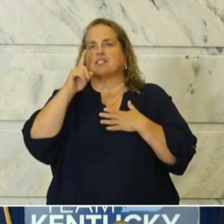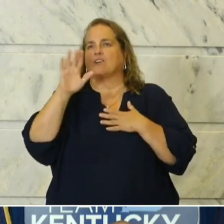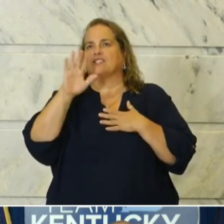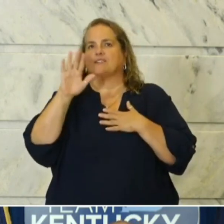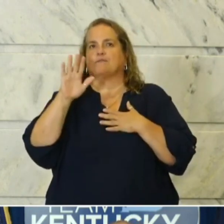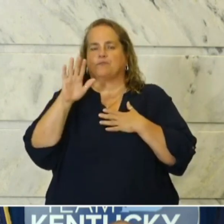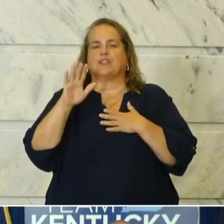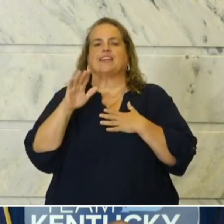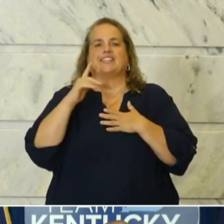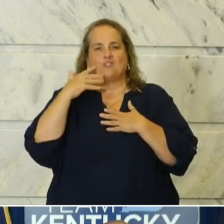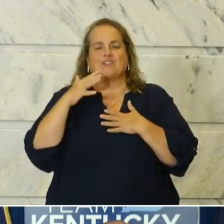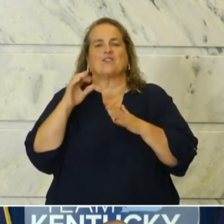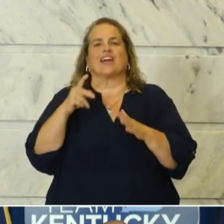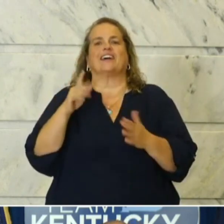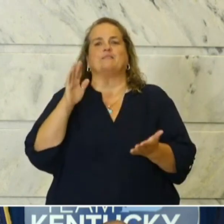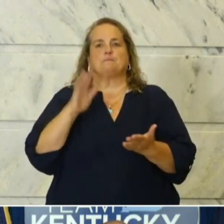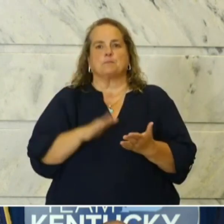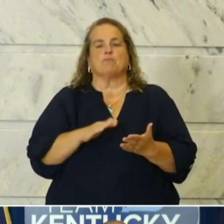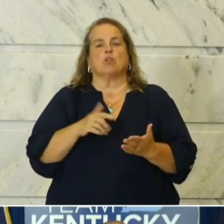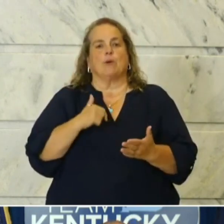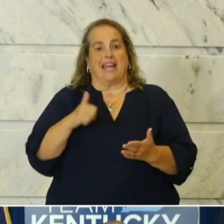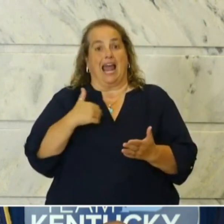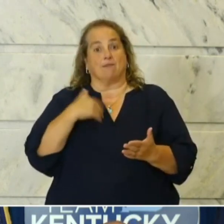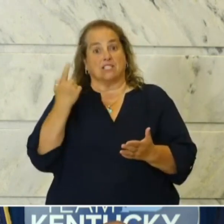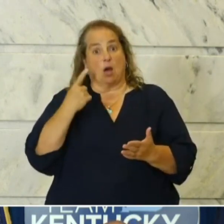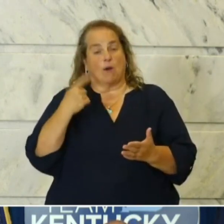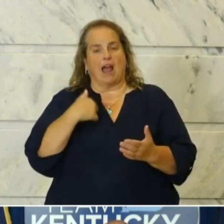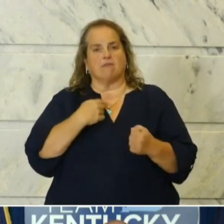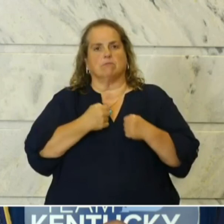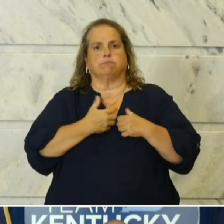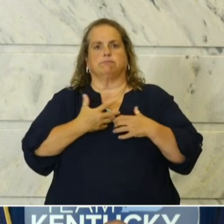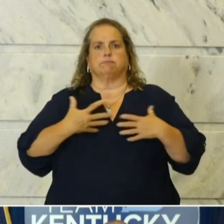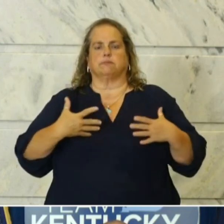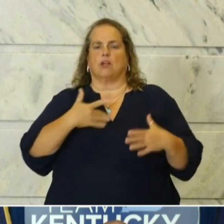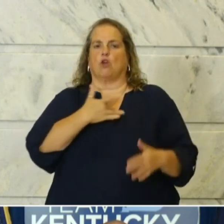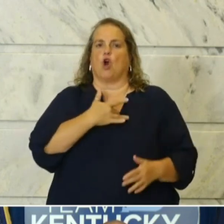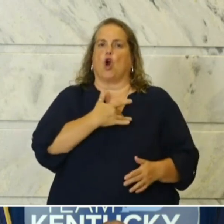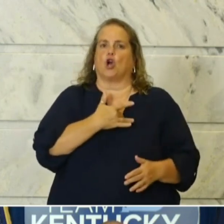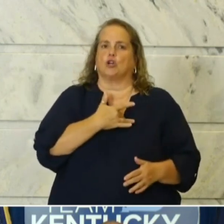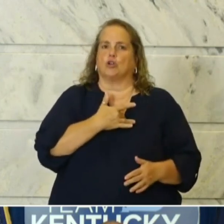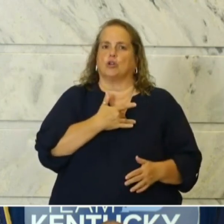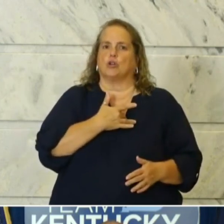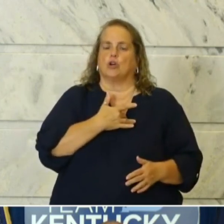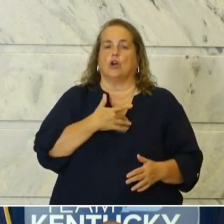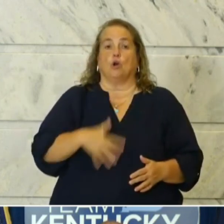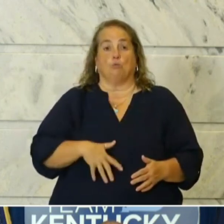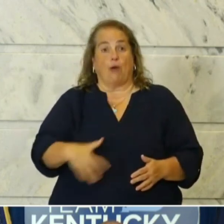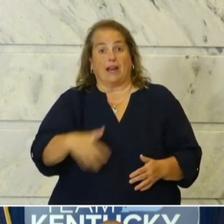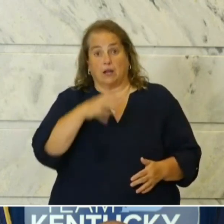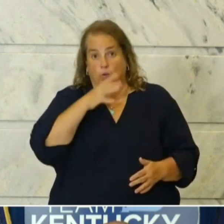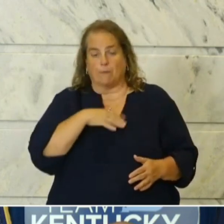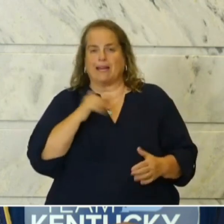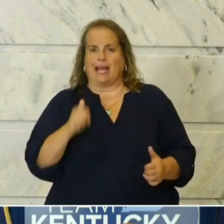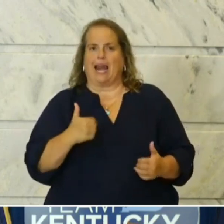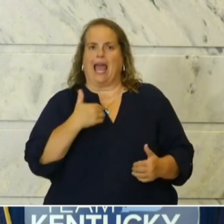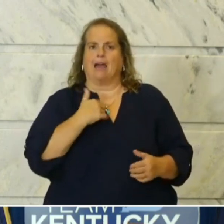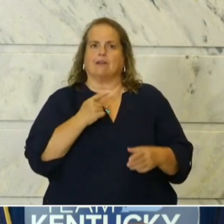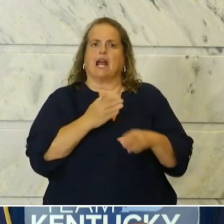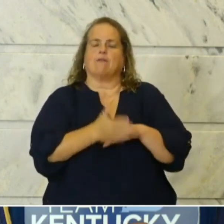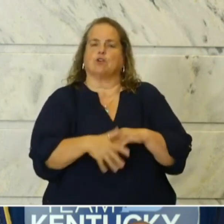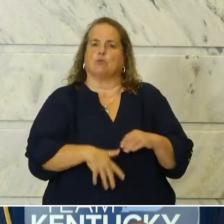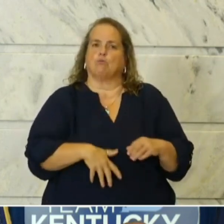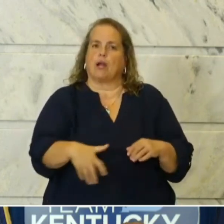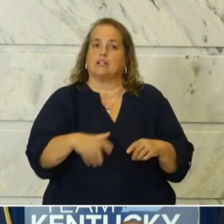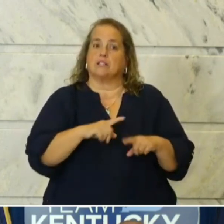get inflammation in the muscle of their heart called myocarditis. Pregnant women can have that after pregnancy, but if you get it